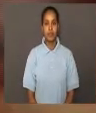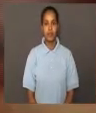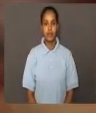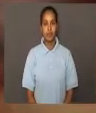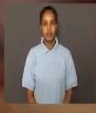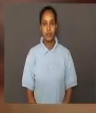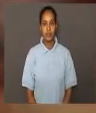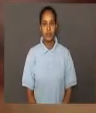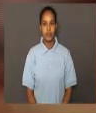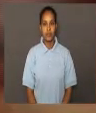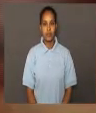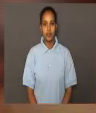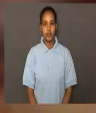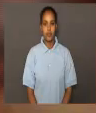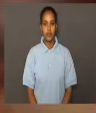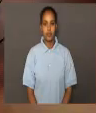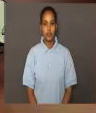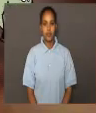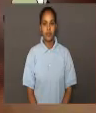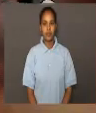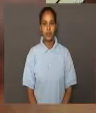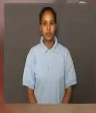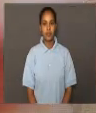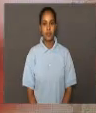Let's get back to our lesson.